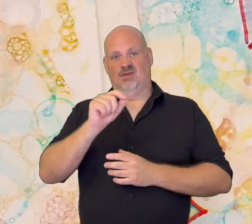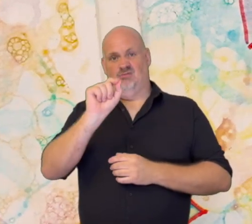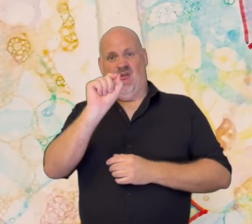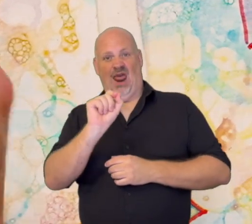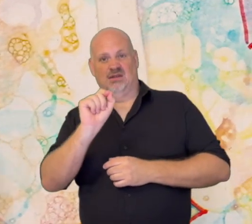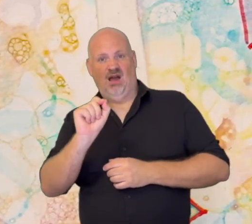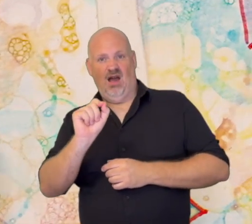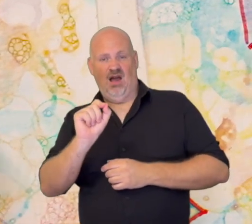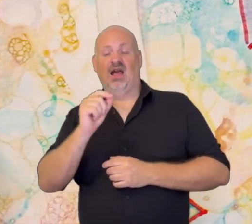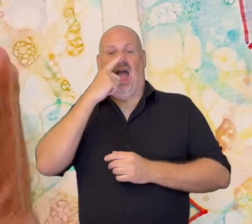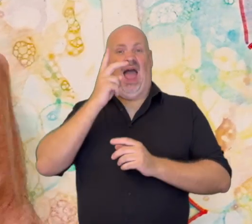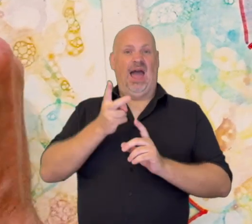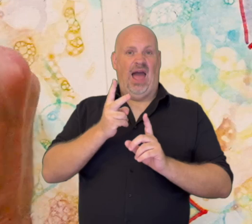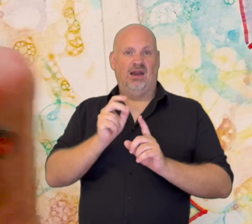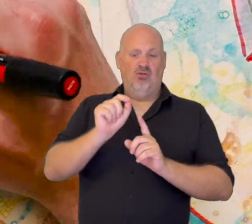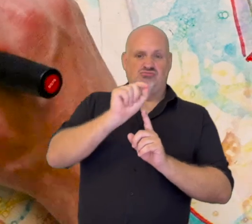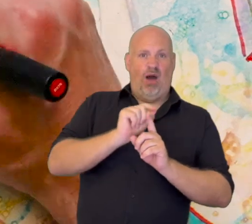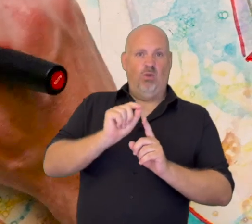then you can go around it again.